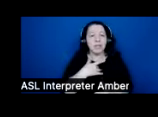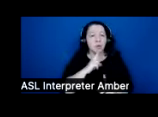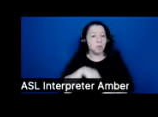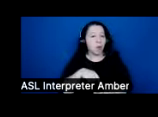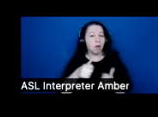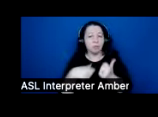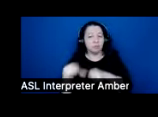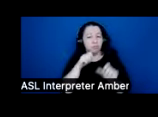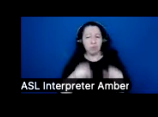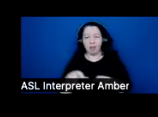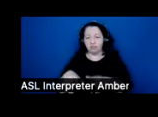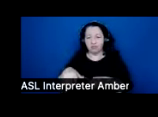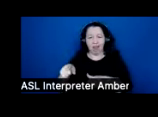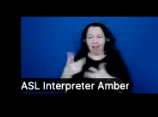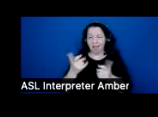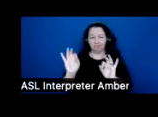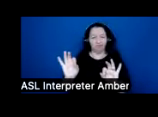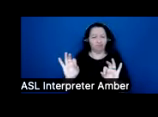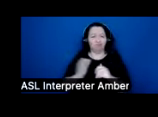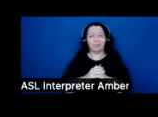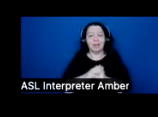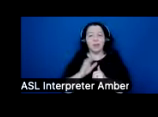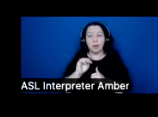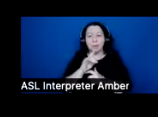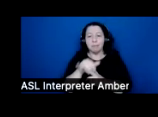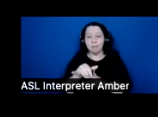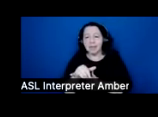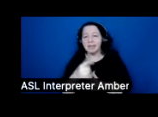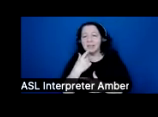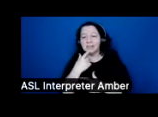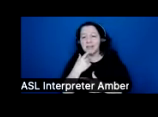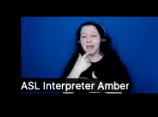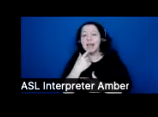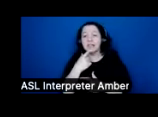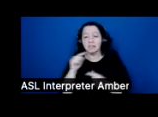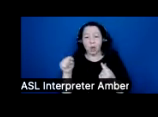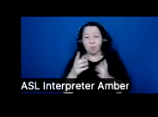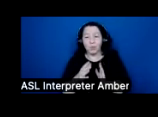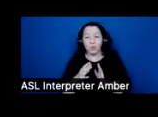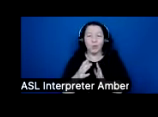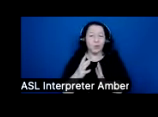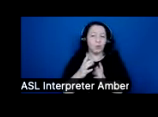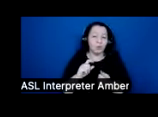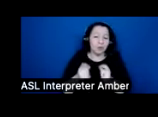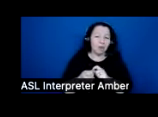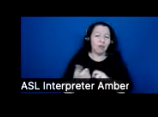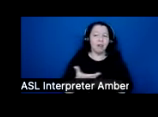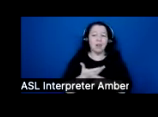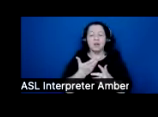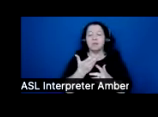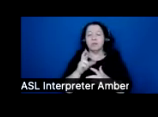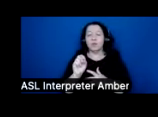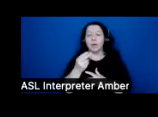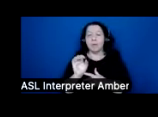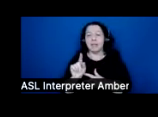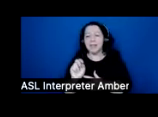is amazing. Mindy, abuser rehabilitations and how we can get certified to teach those classes.